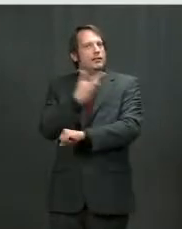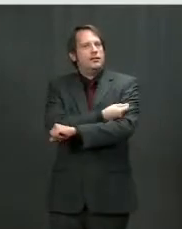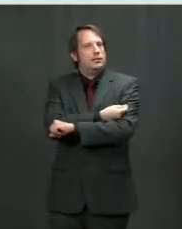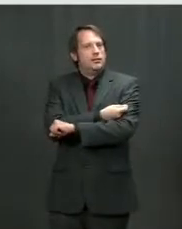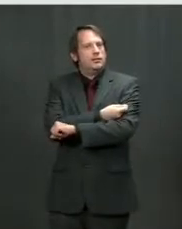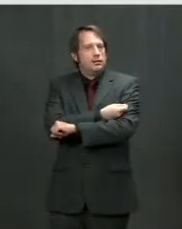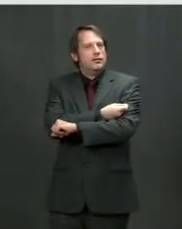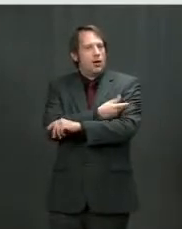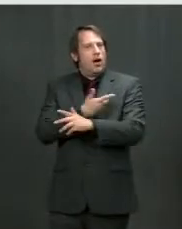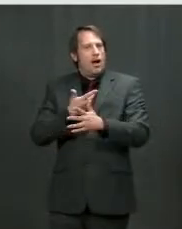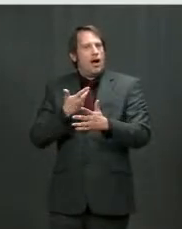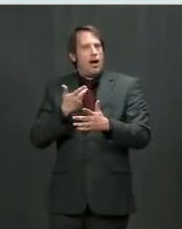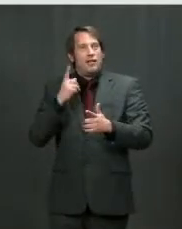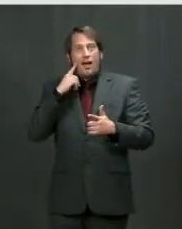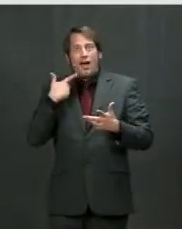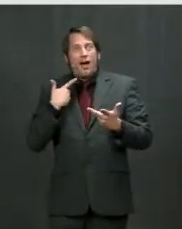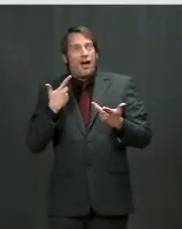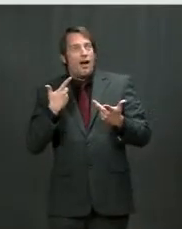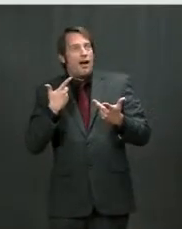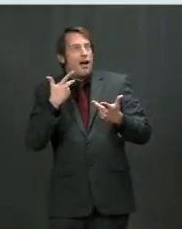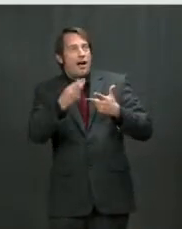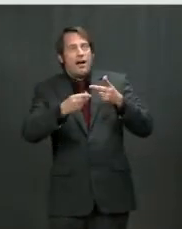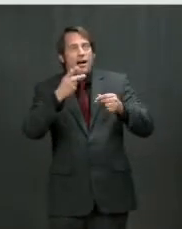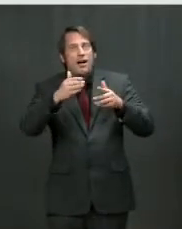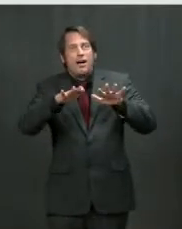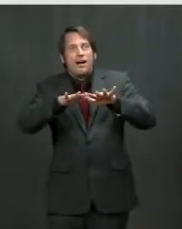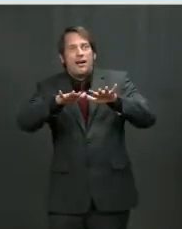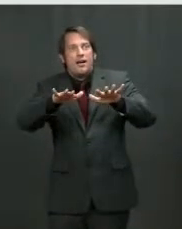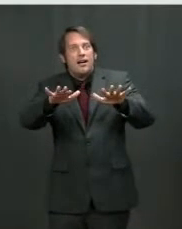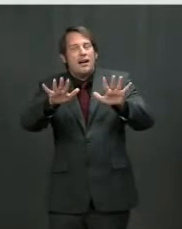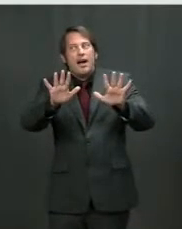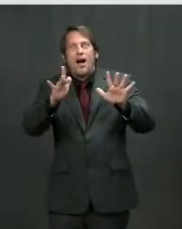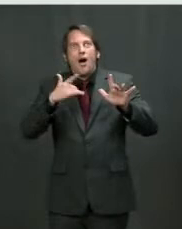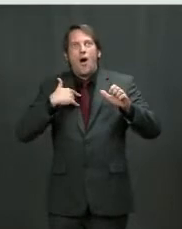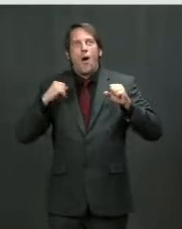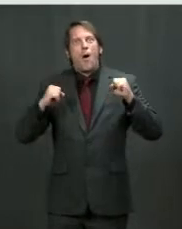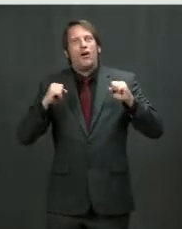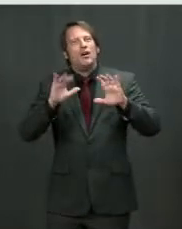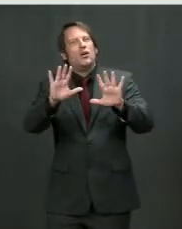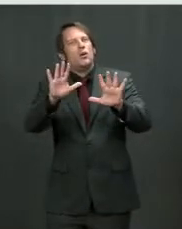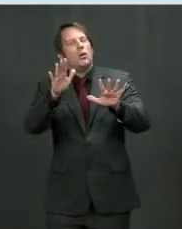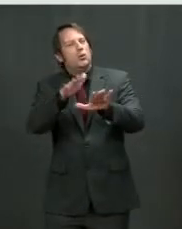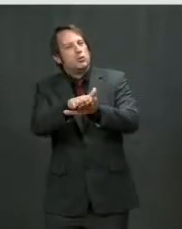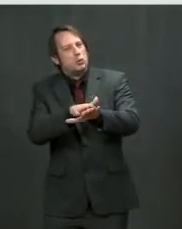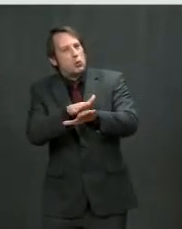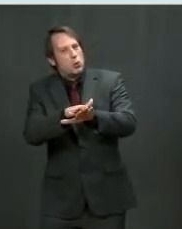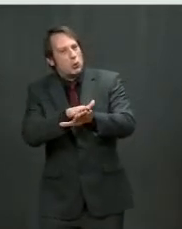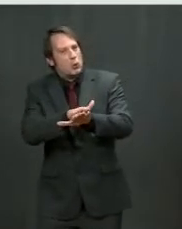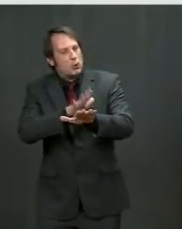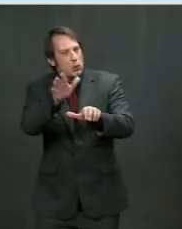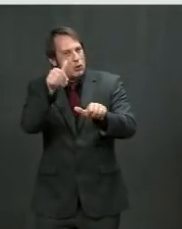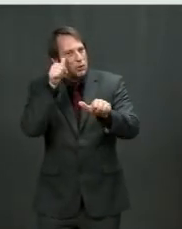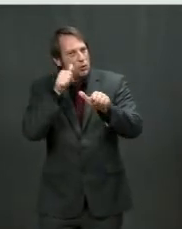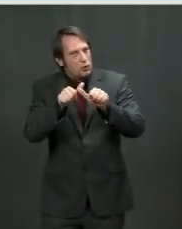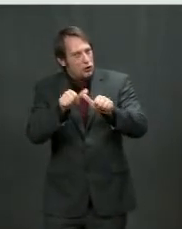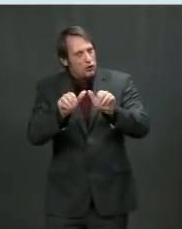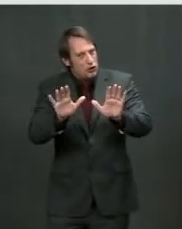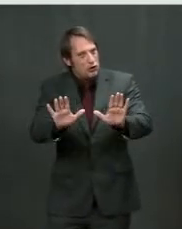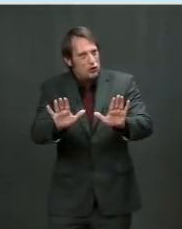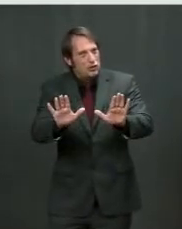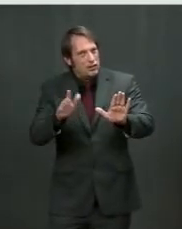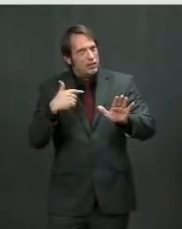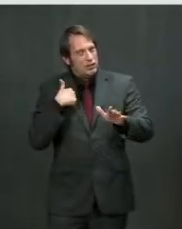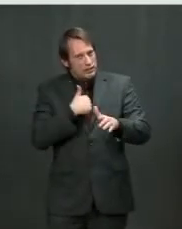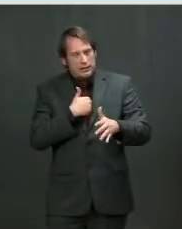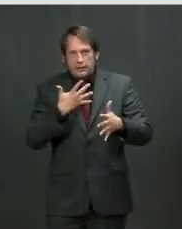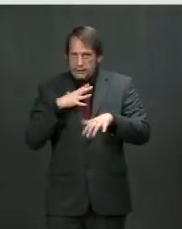things we can now do, we need to remember that when we're at our best as a country, we bring everyone along. We don't just bring